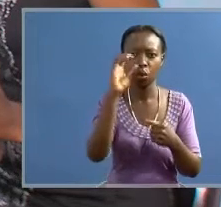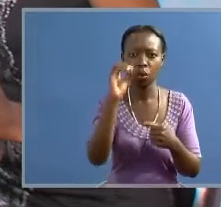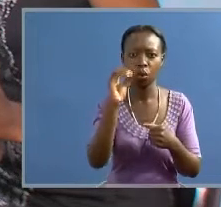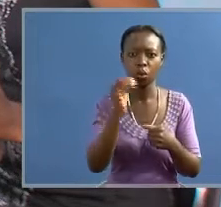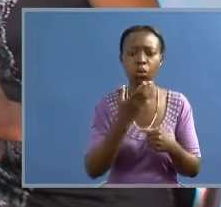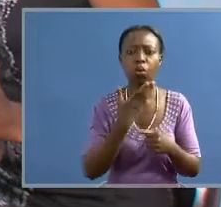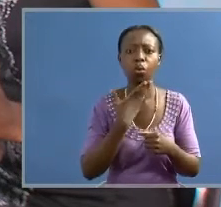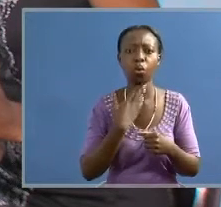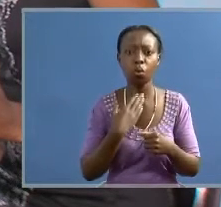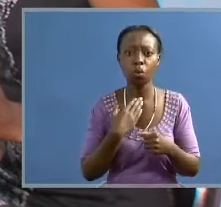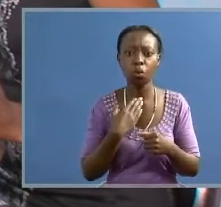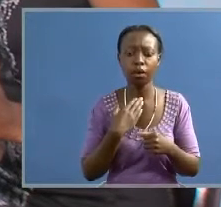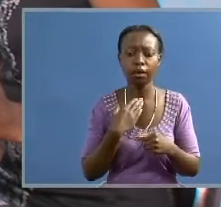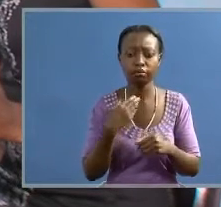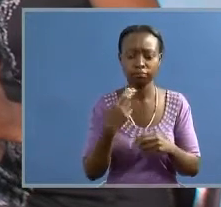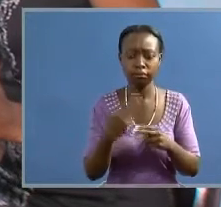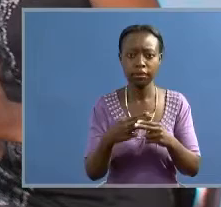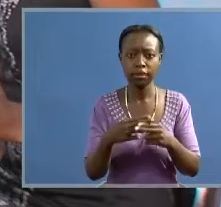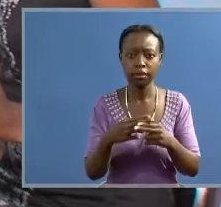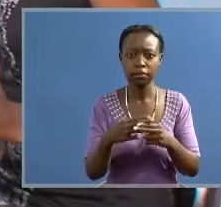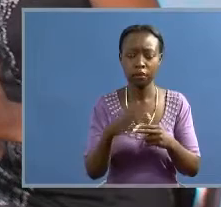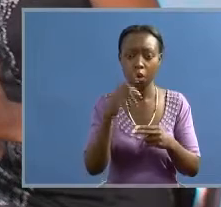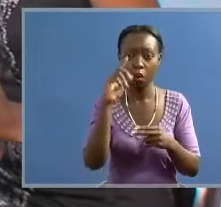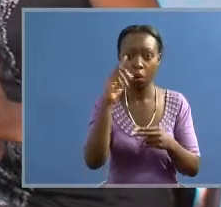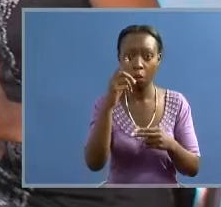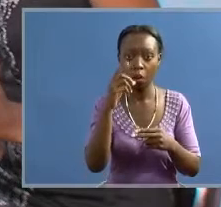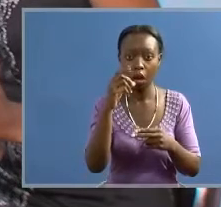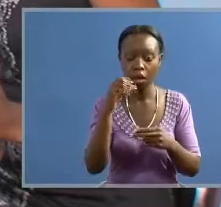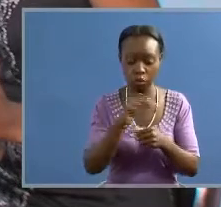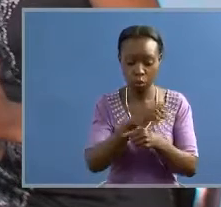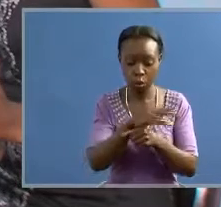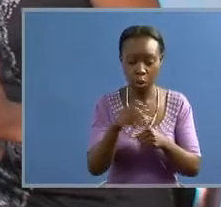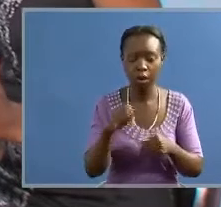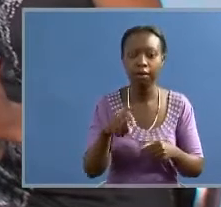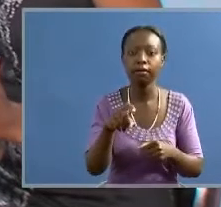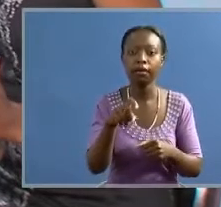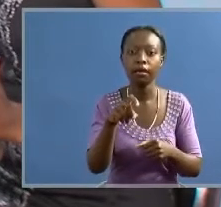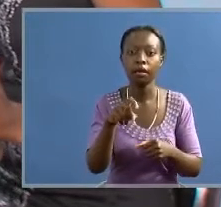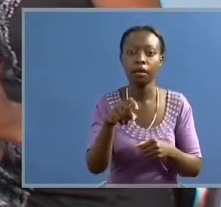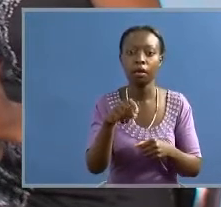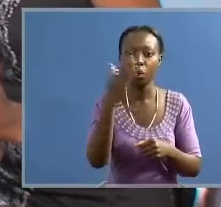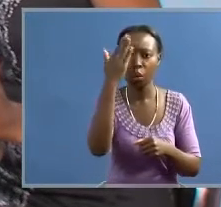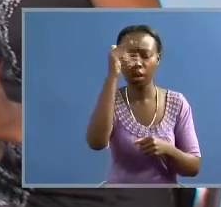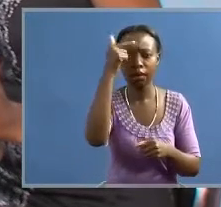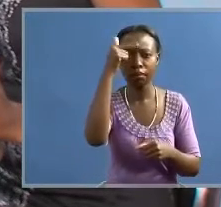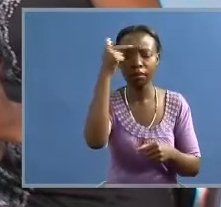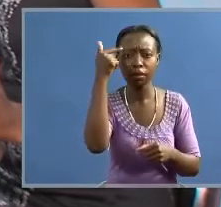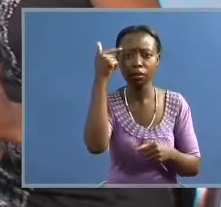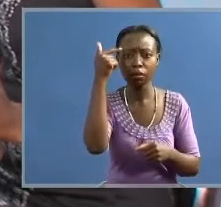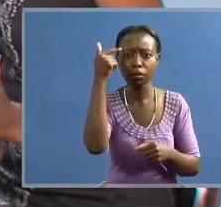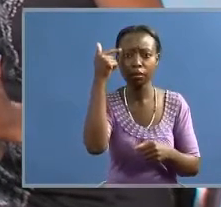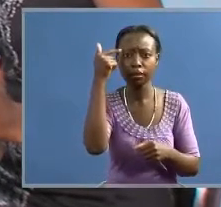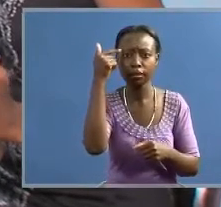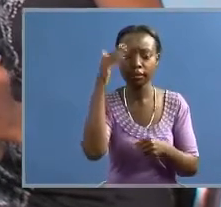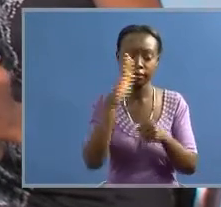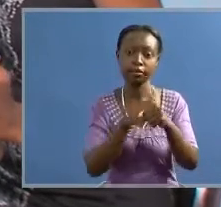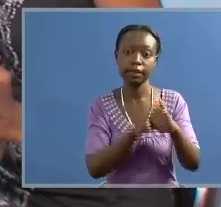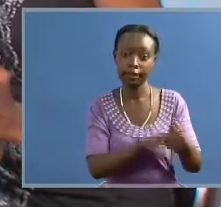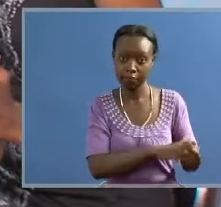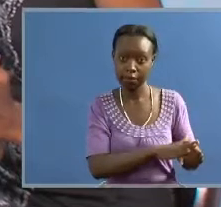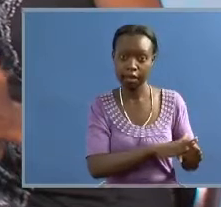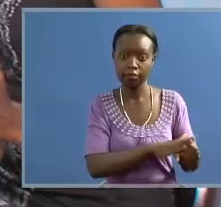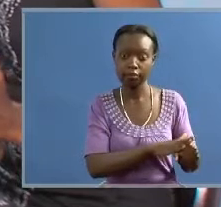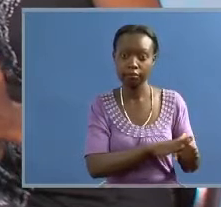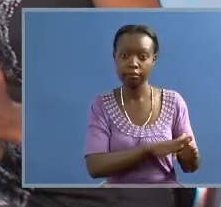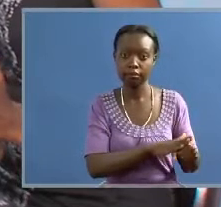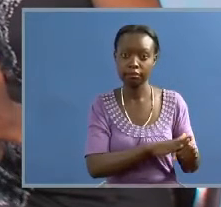it the Wuhan coronavirus or the Chinese coronavirus because of stigma and really.